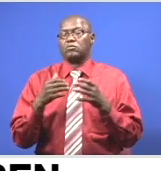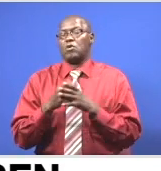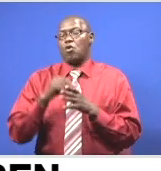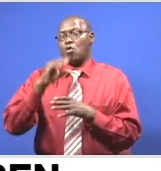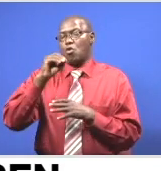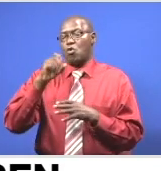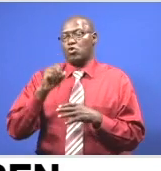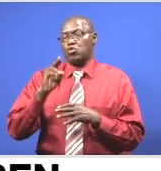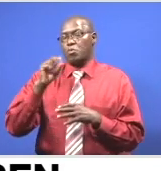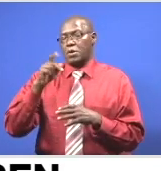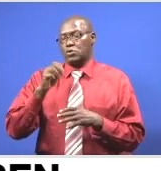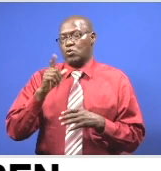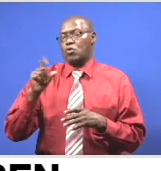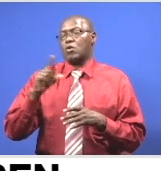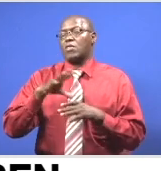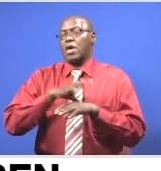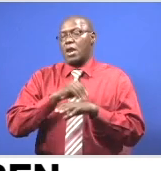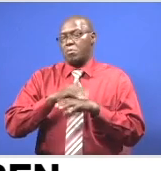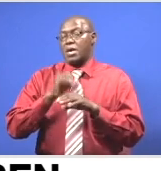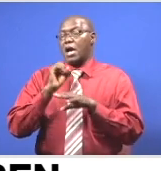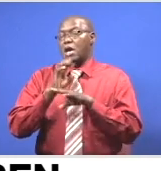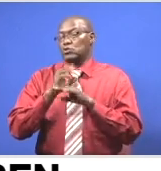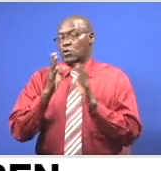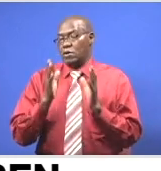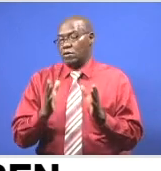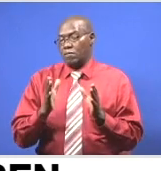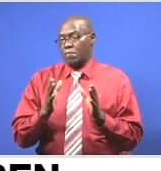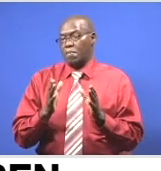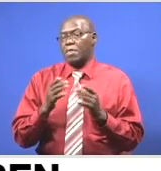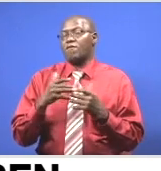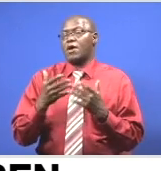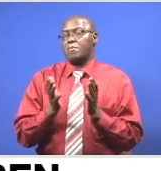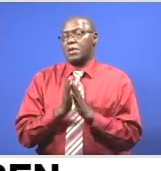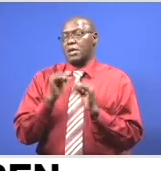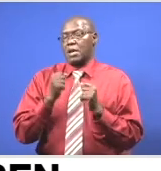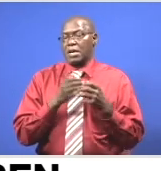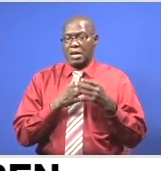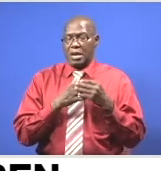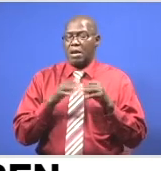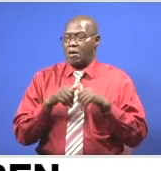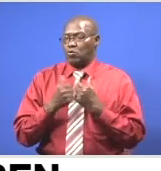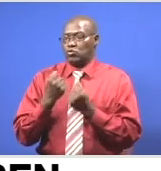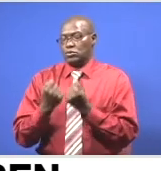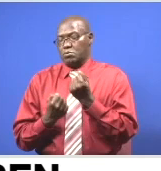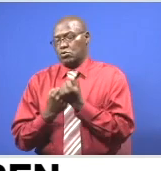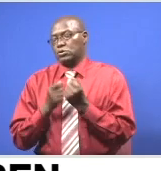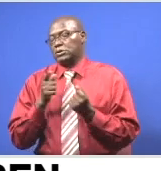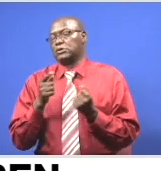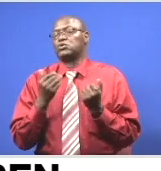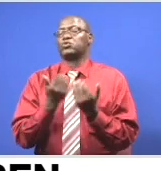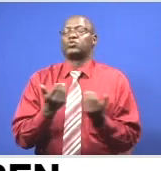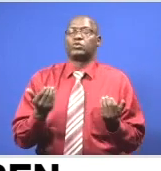therapy, speech therapist, a counselor, so that the family can be guided on how to support these children